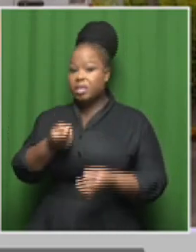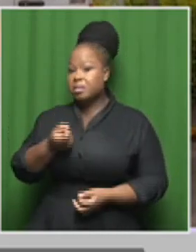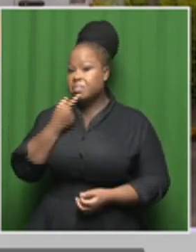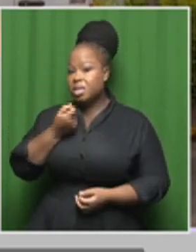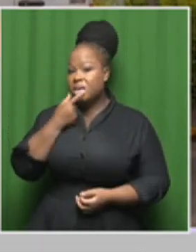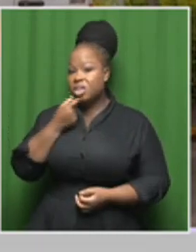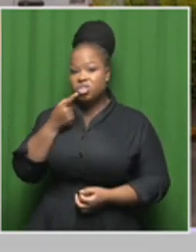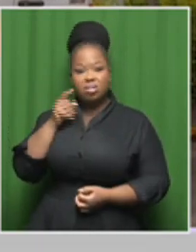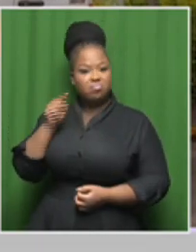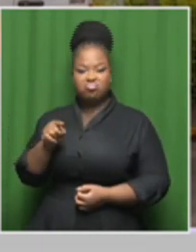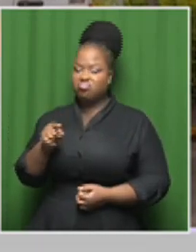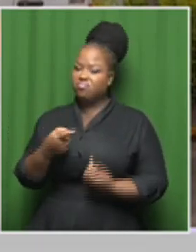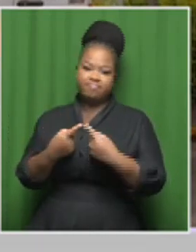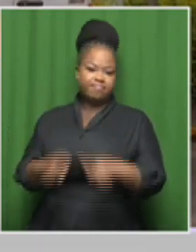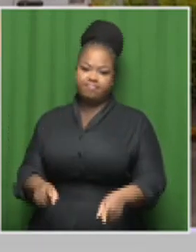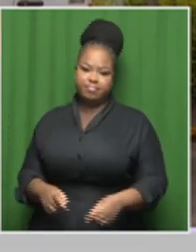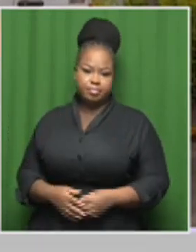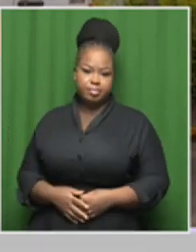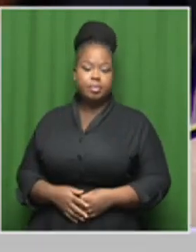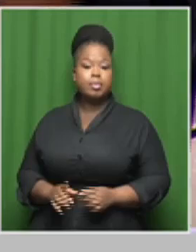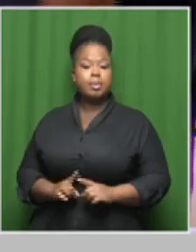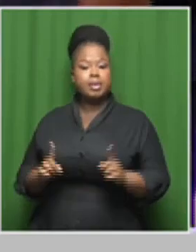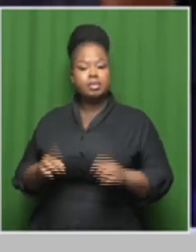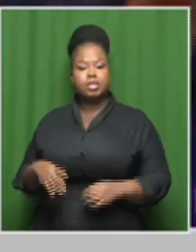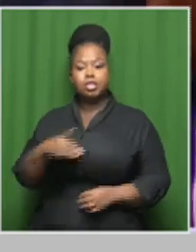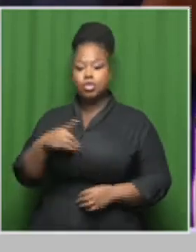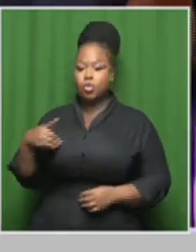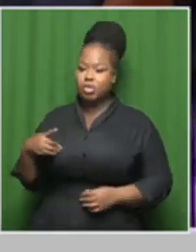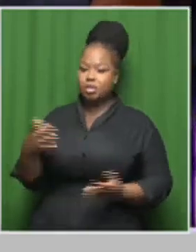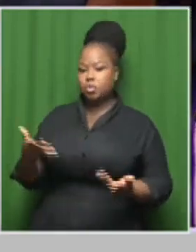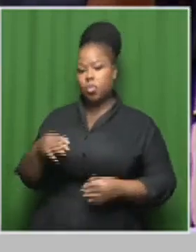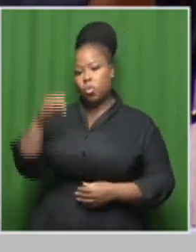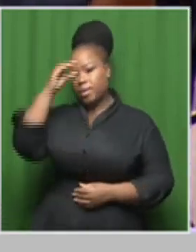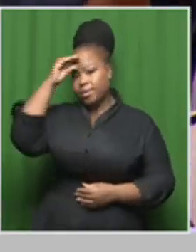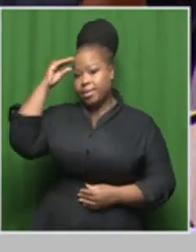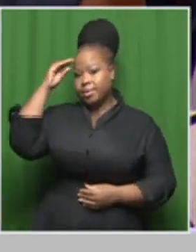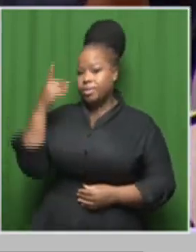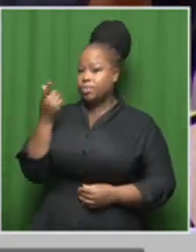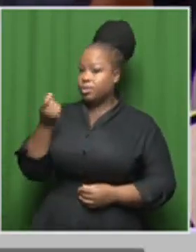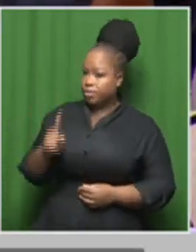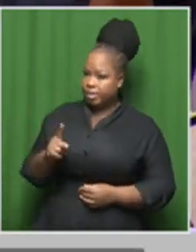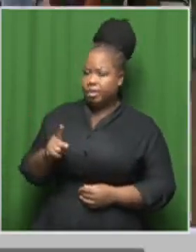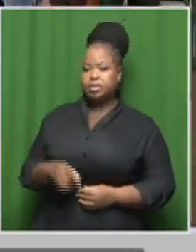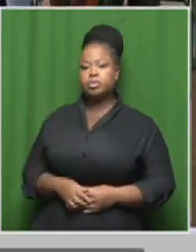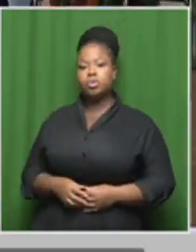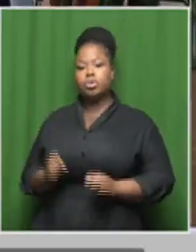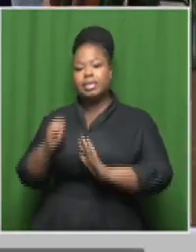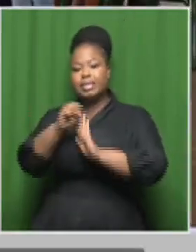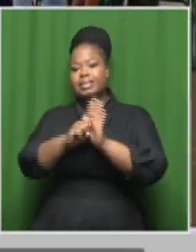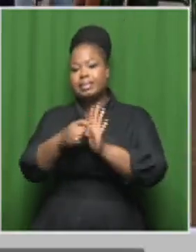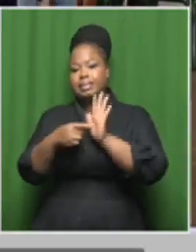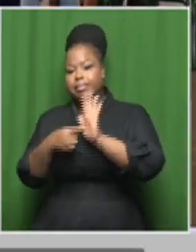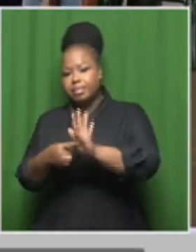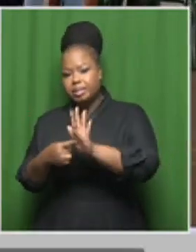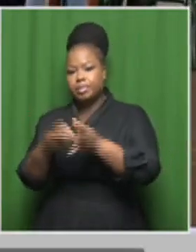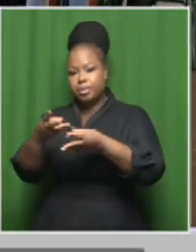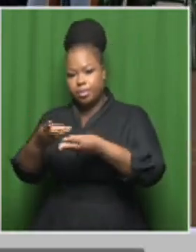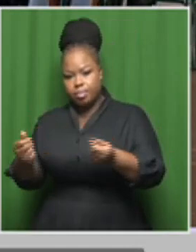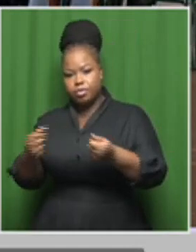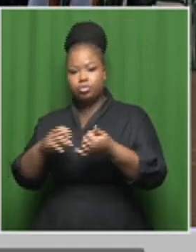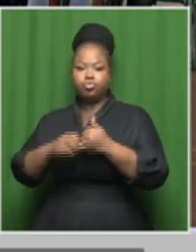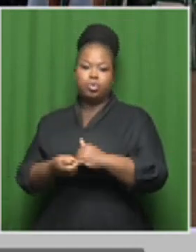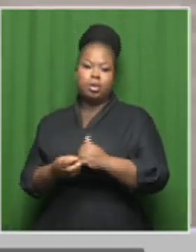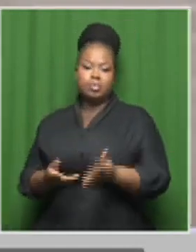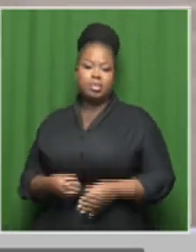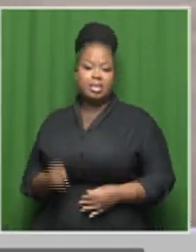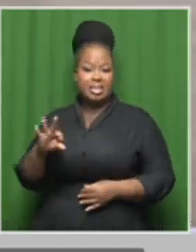targeted toward the virus, what the doctors or the nurses would be treating are the symptoms that the children would present with. So if